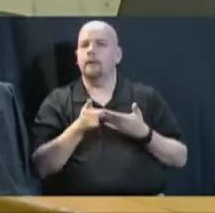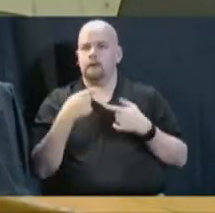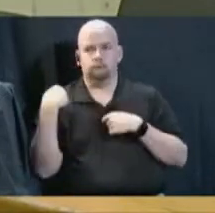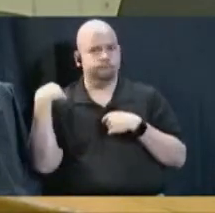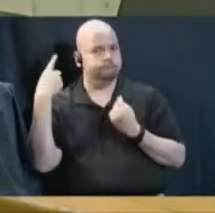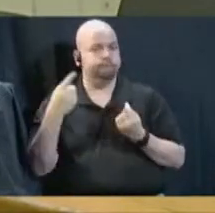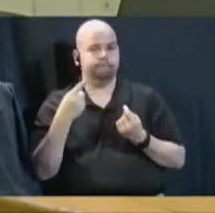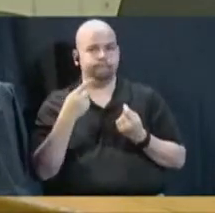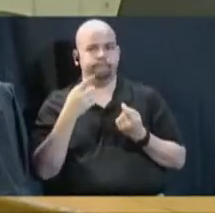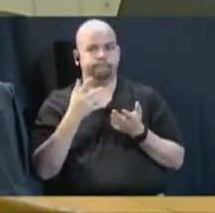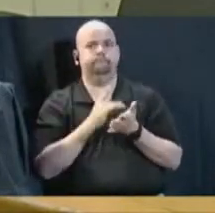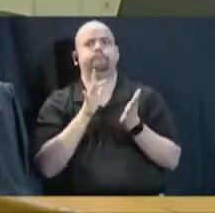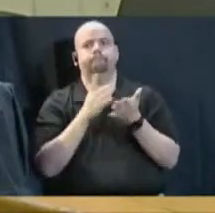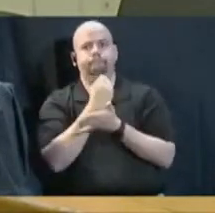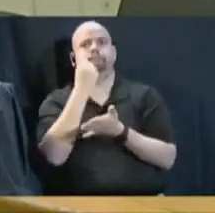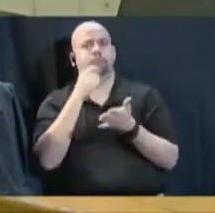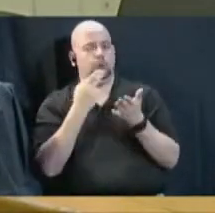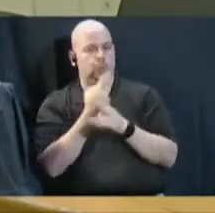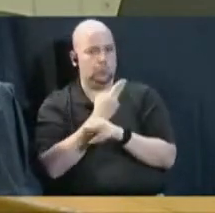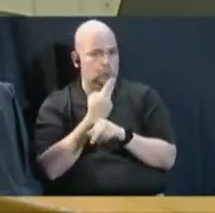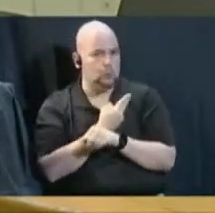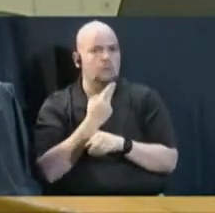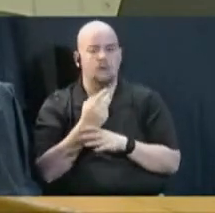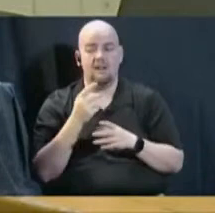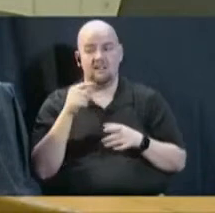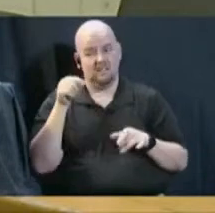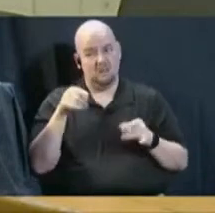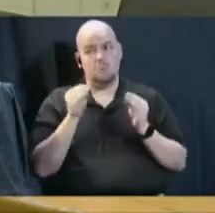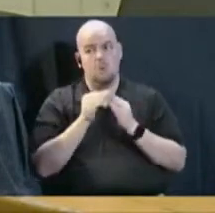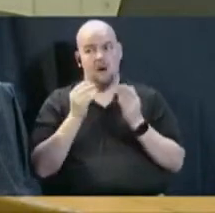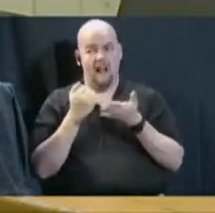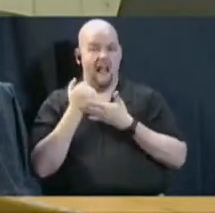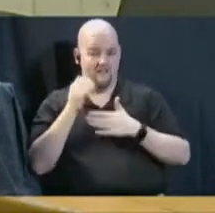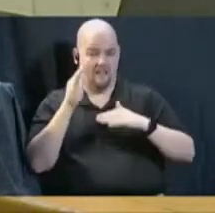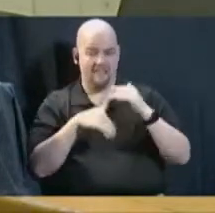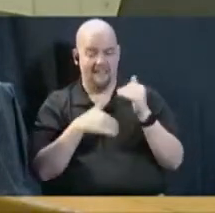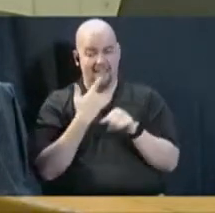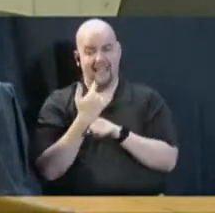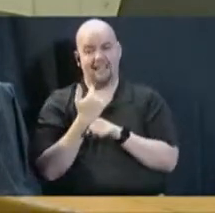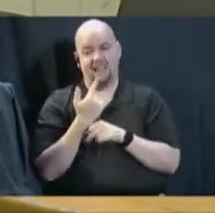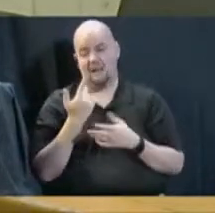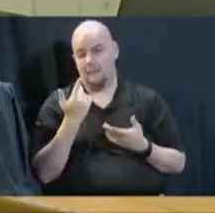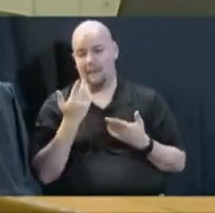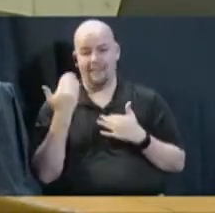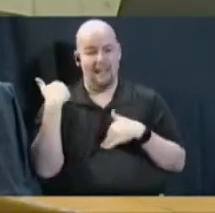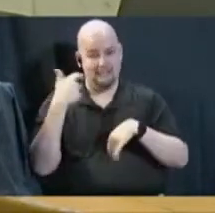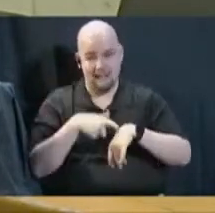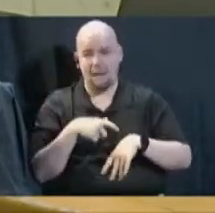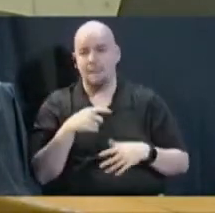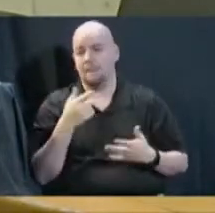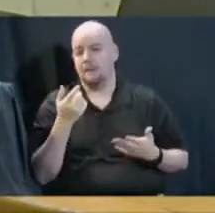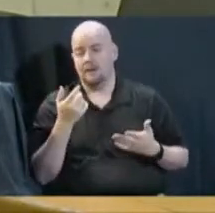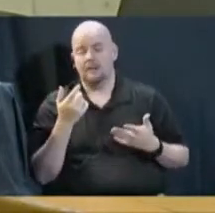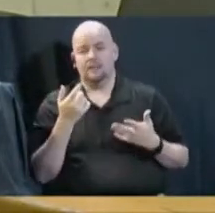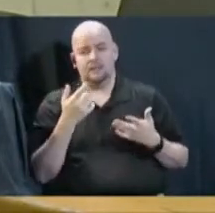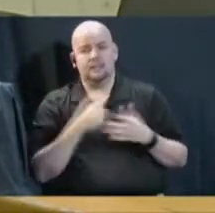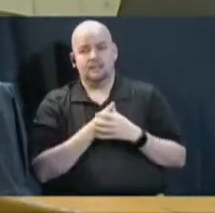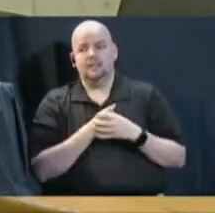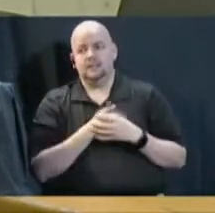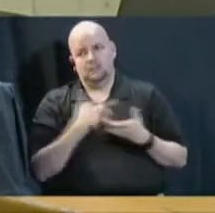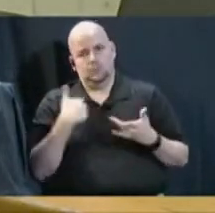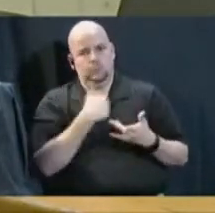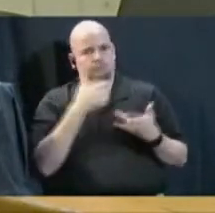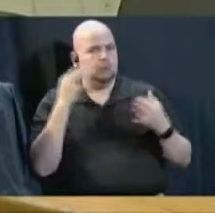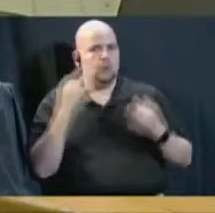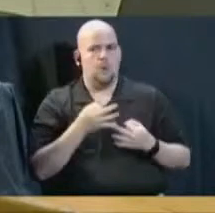useful this time. Actually, I think probably more helpful this time around than the last time around in terms of the